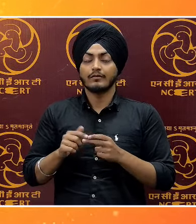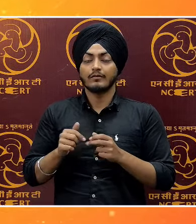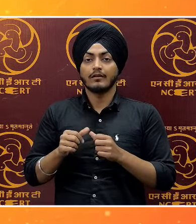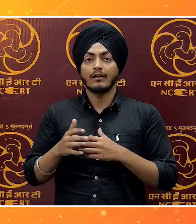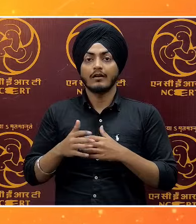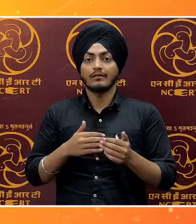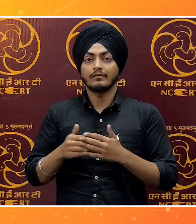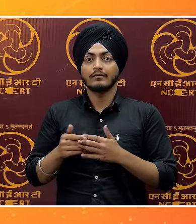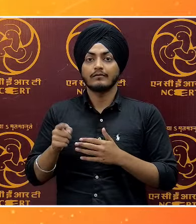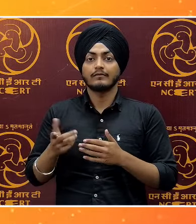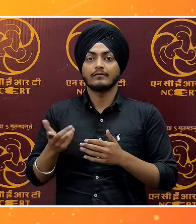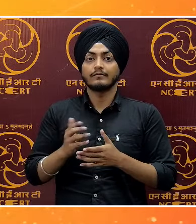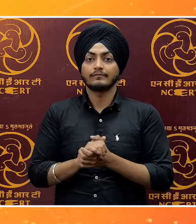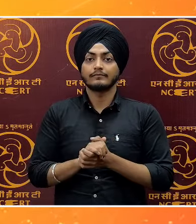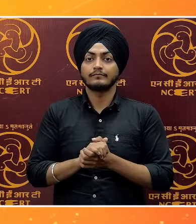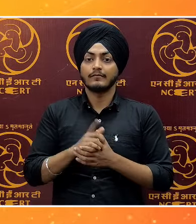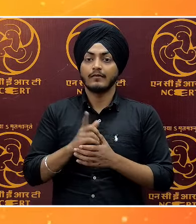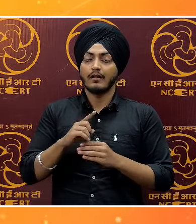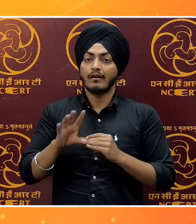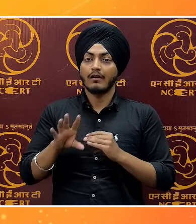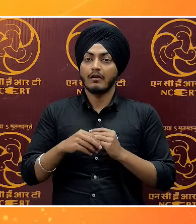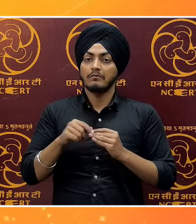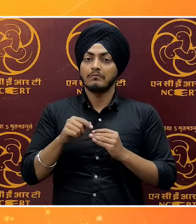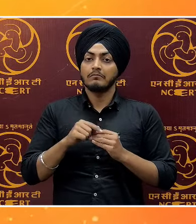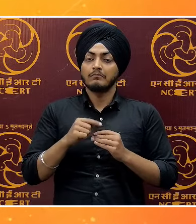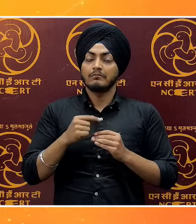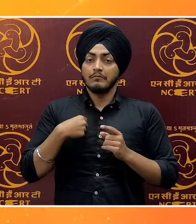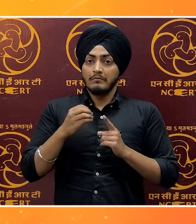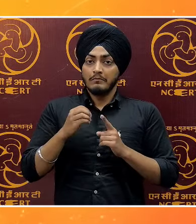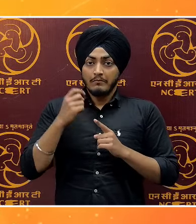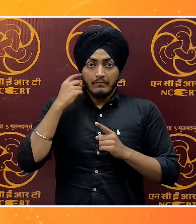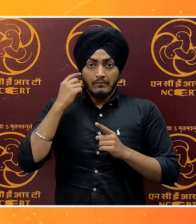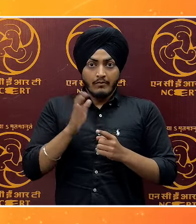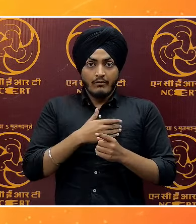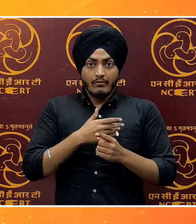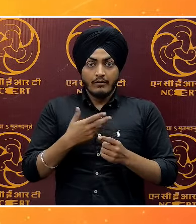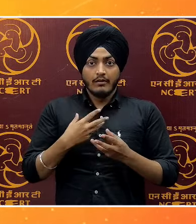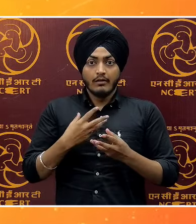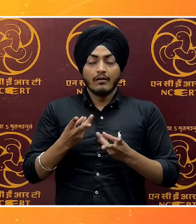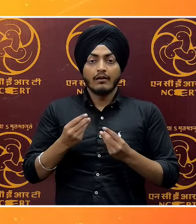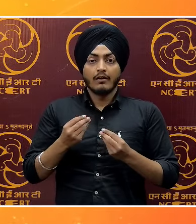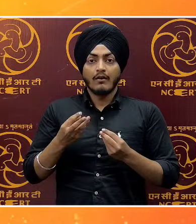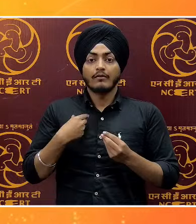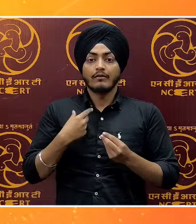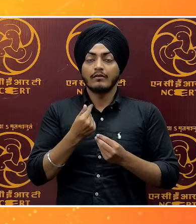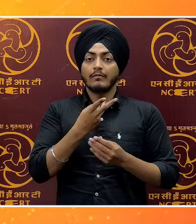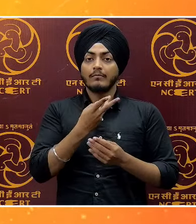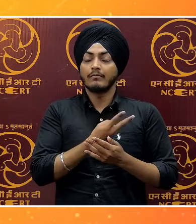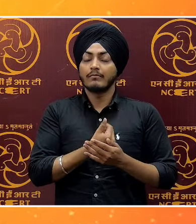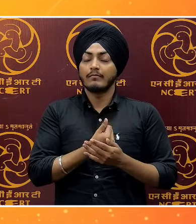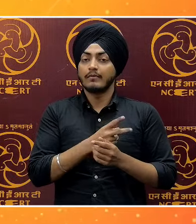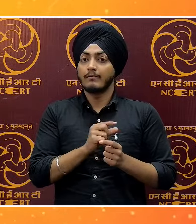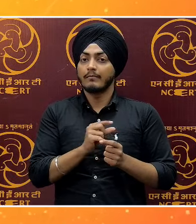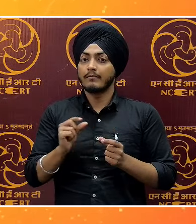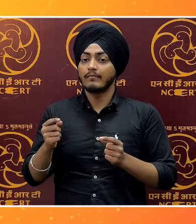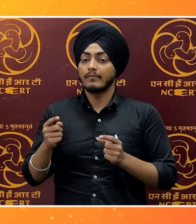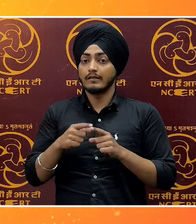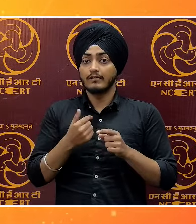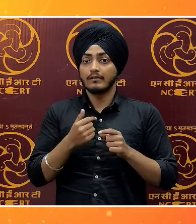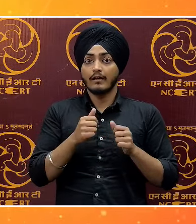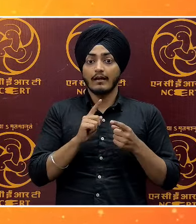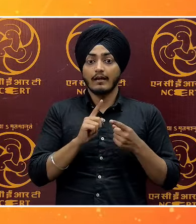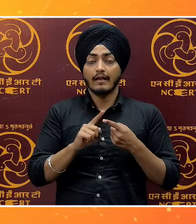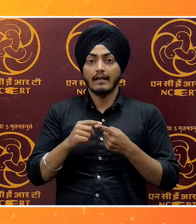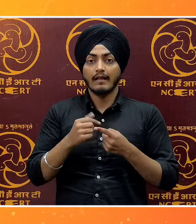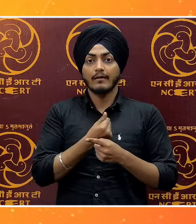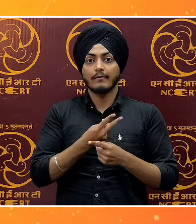activity is one more activity from the poem. Count the number of times you see the letter E in it and